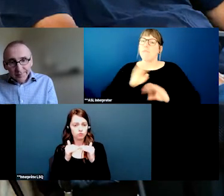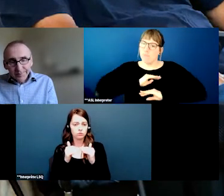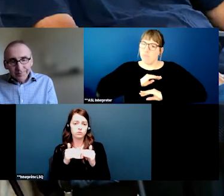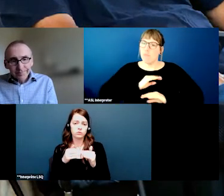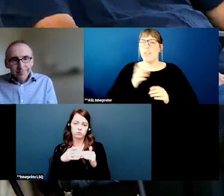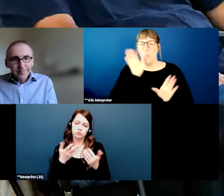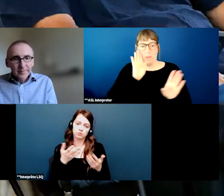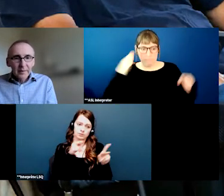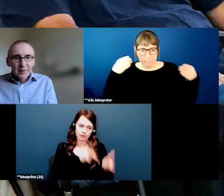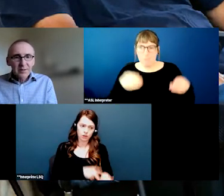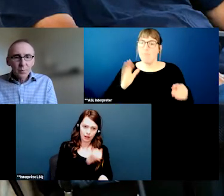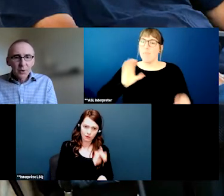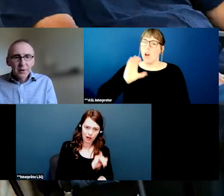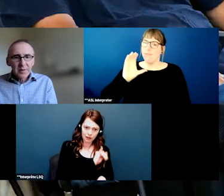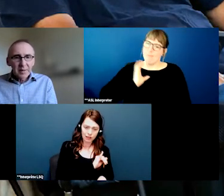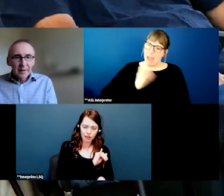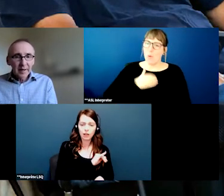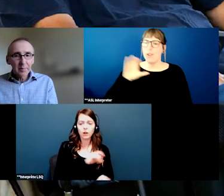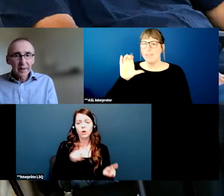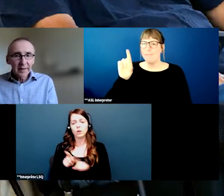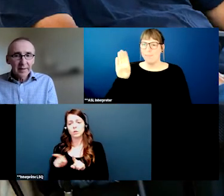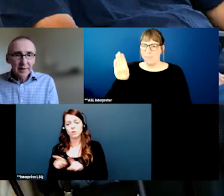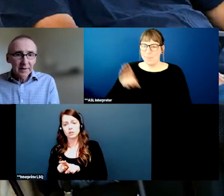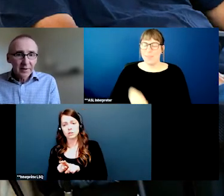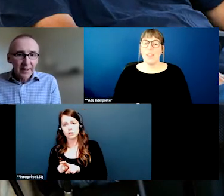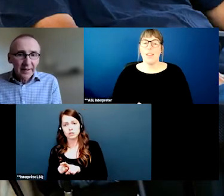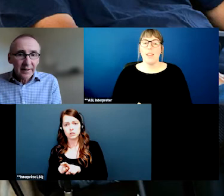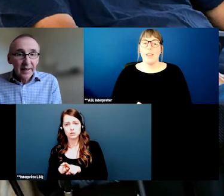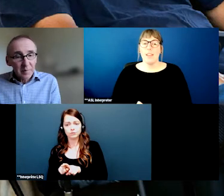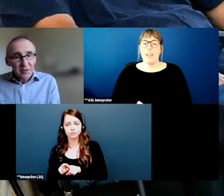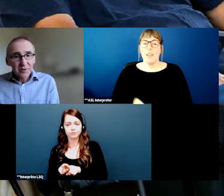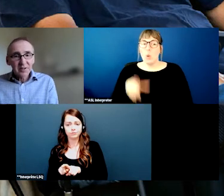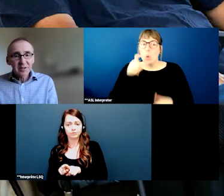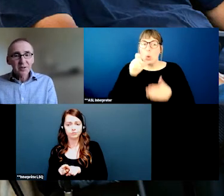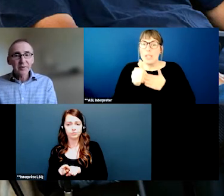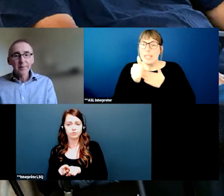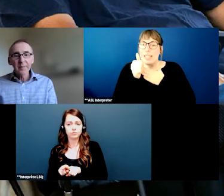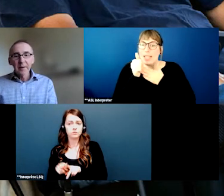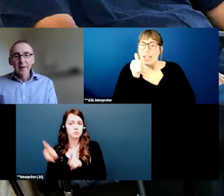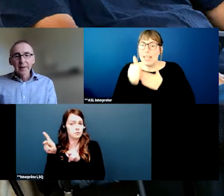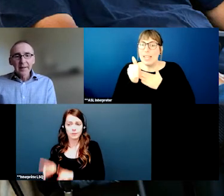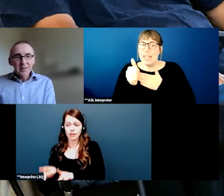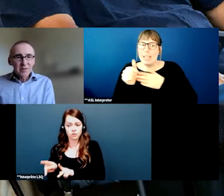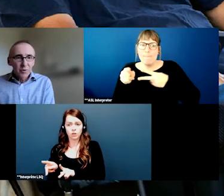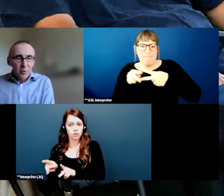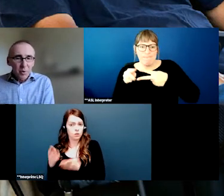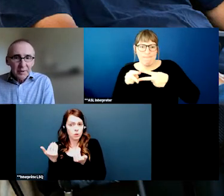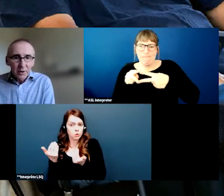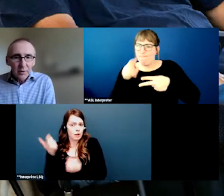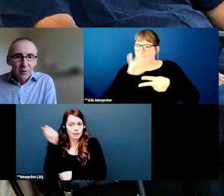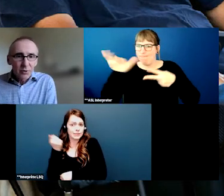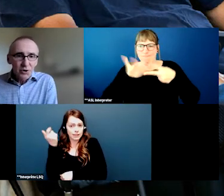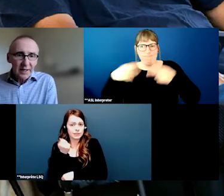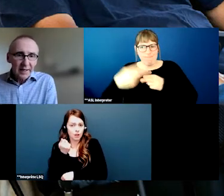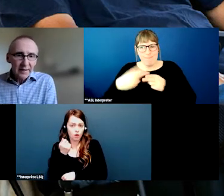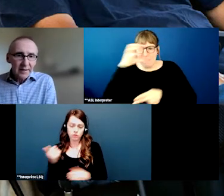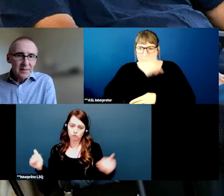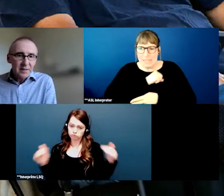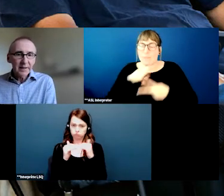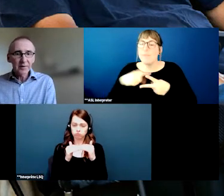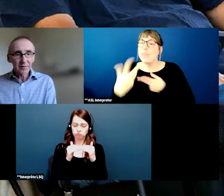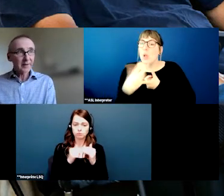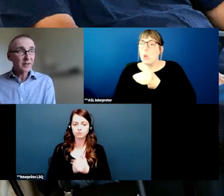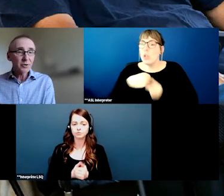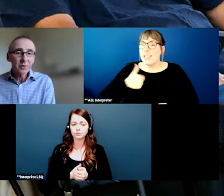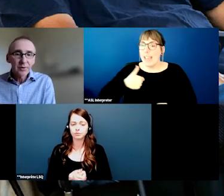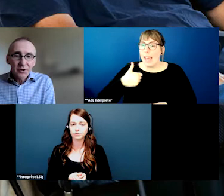benefit. This work is being led by Independent Living Canada and Muscular Dystrophy, and as some of you probably know, Inclusion Canada is